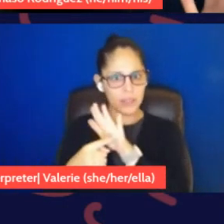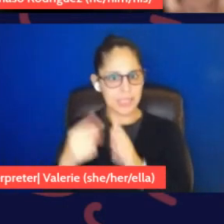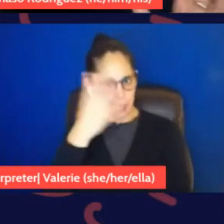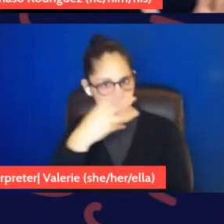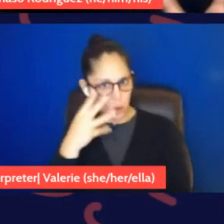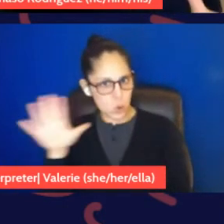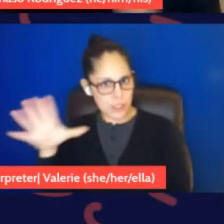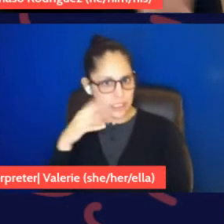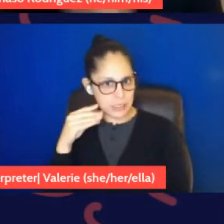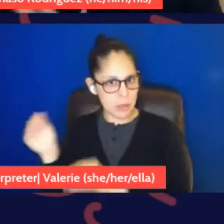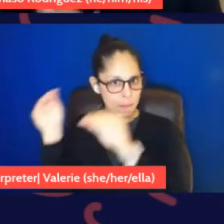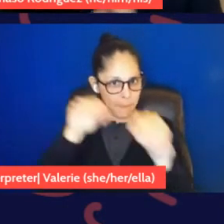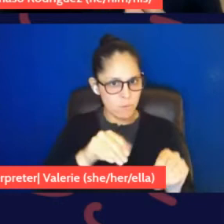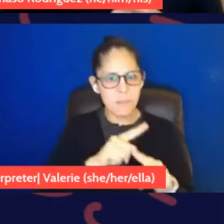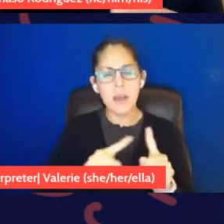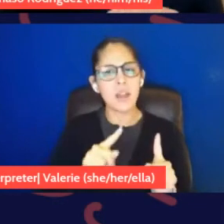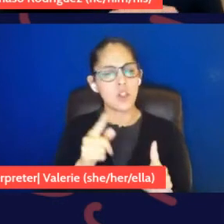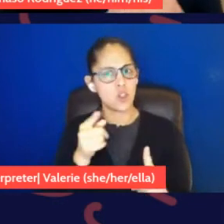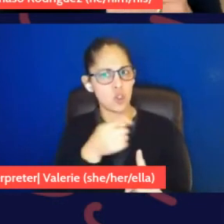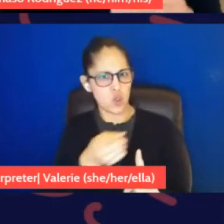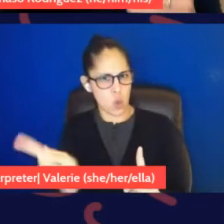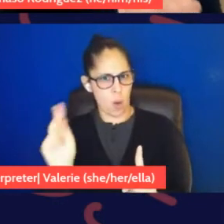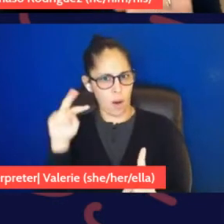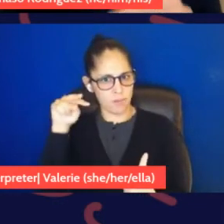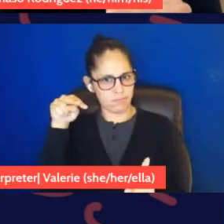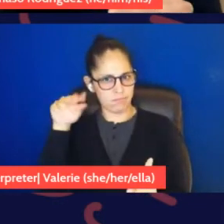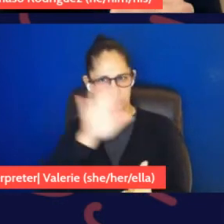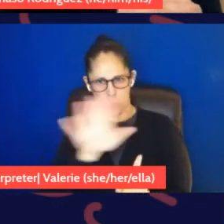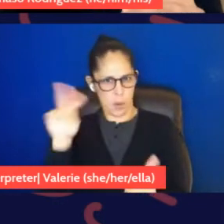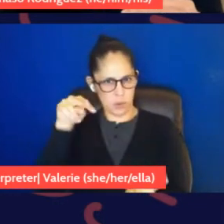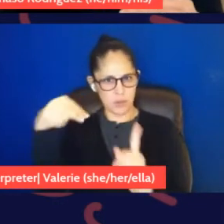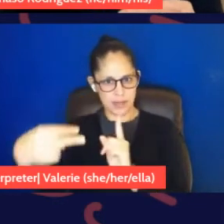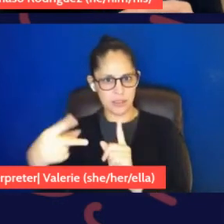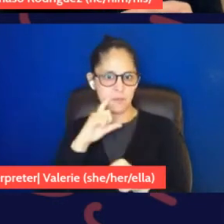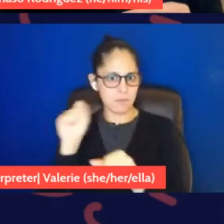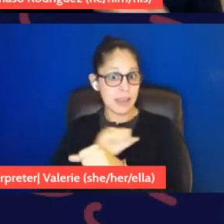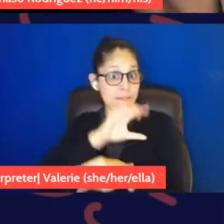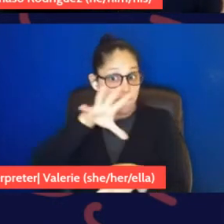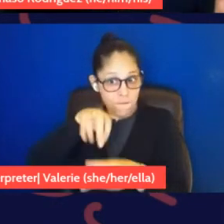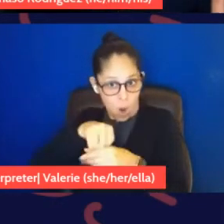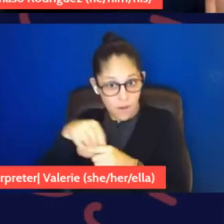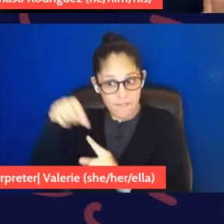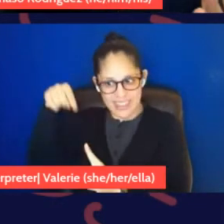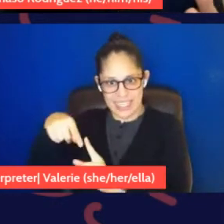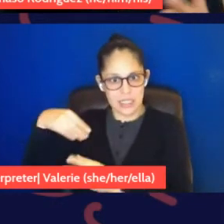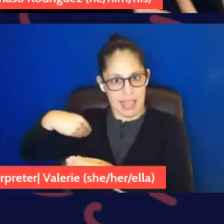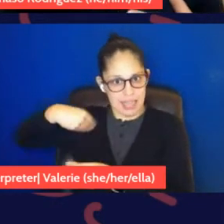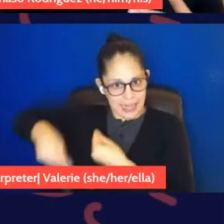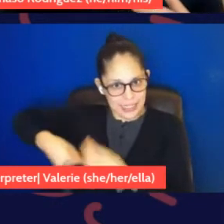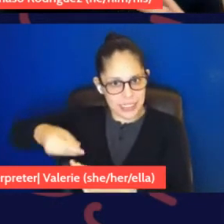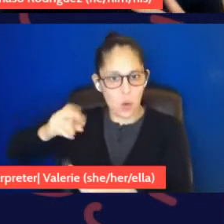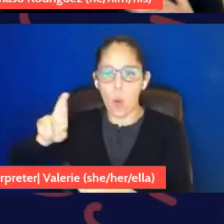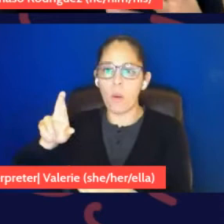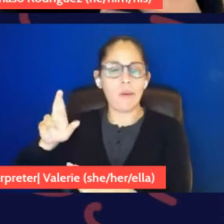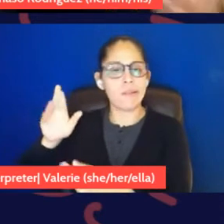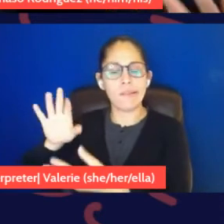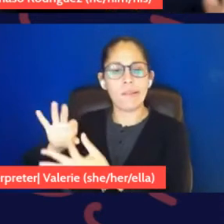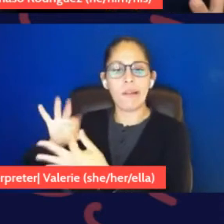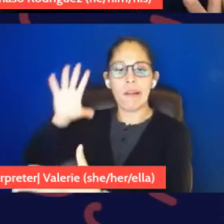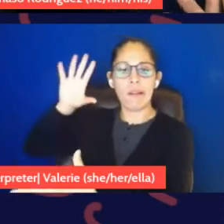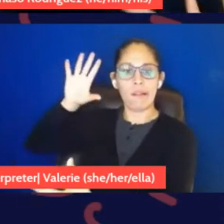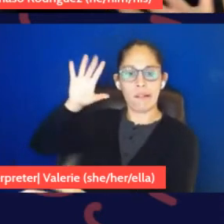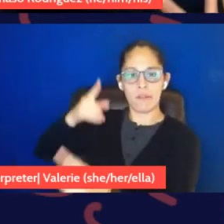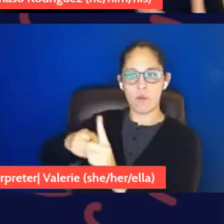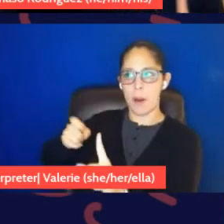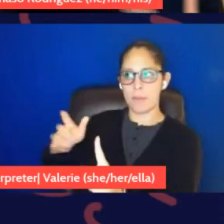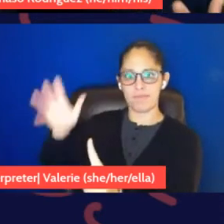or your productions as part of this legacy or as a departure from the other